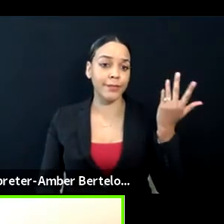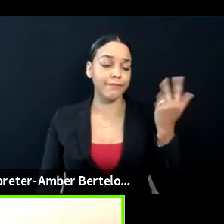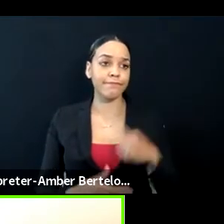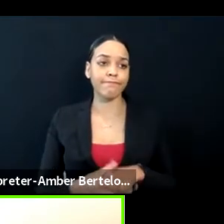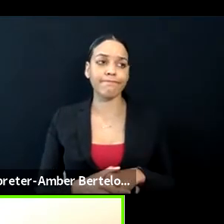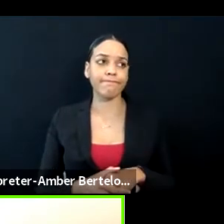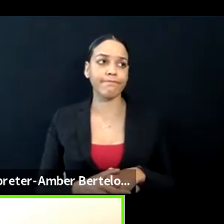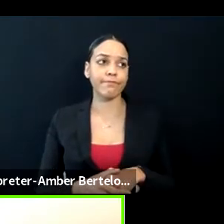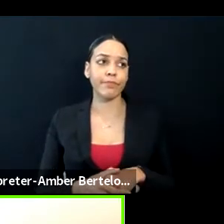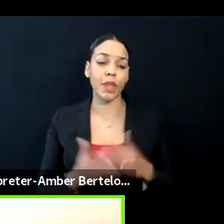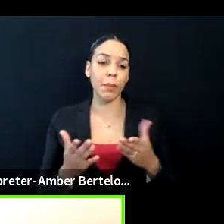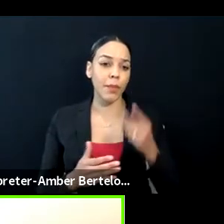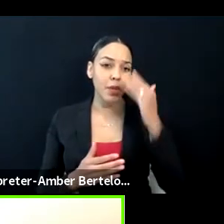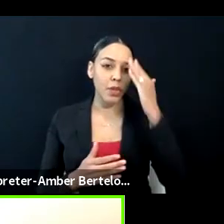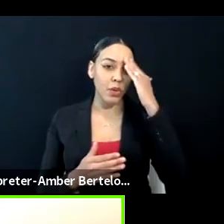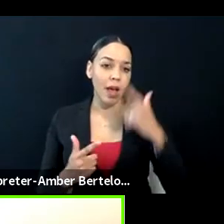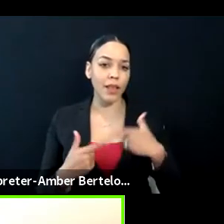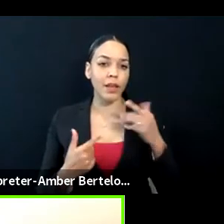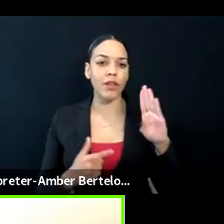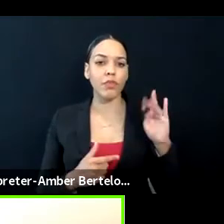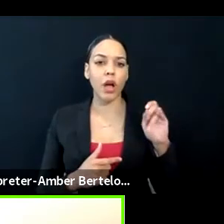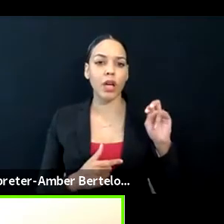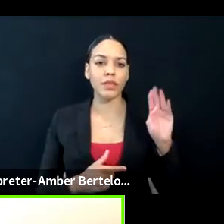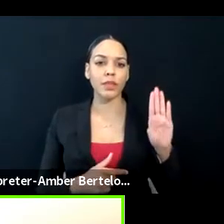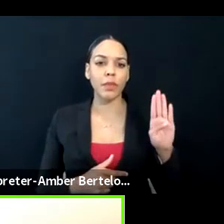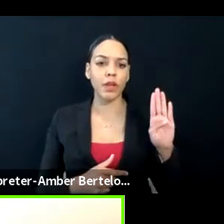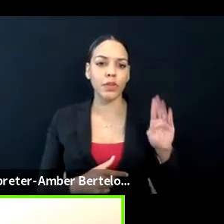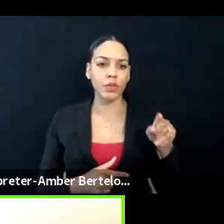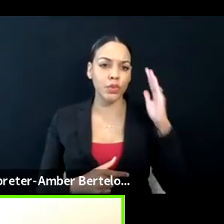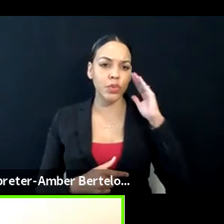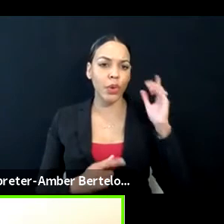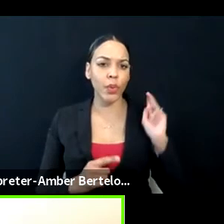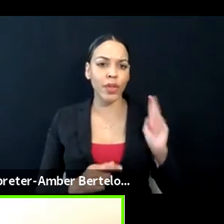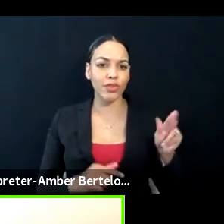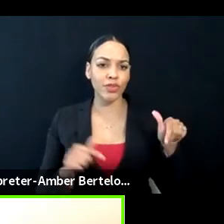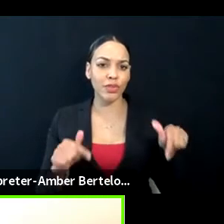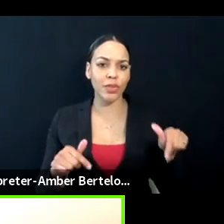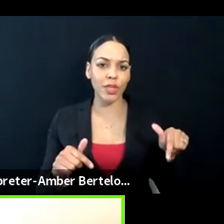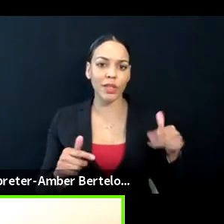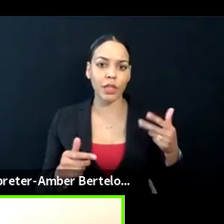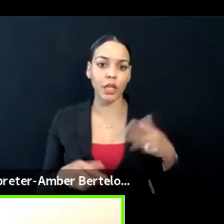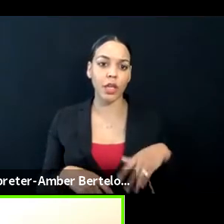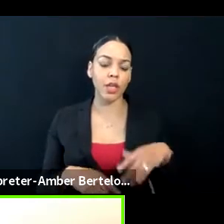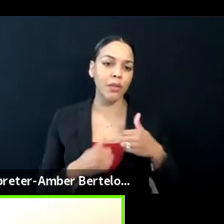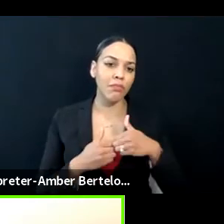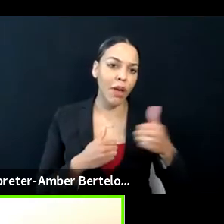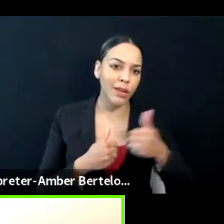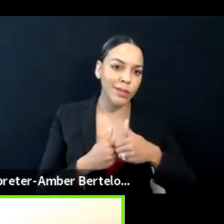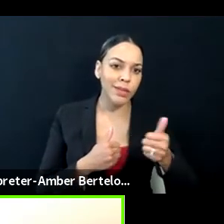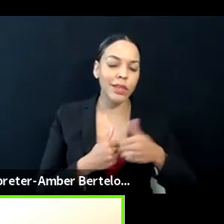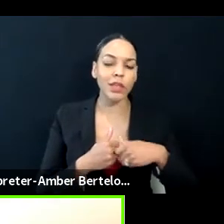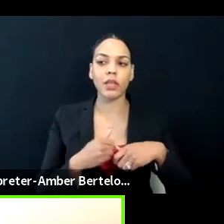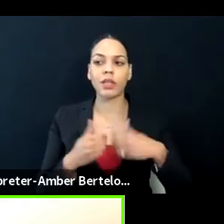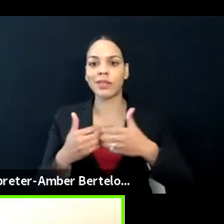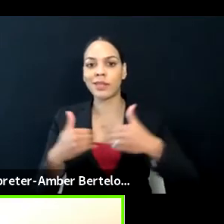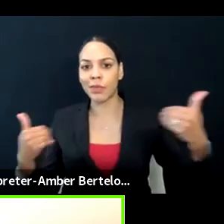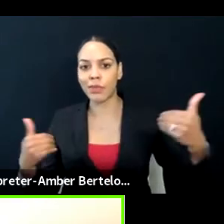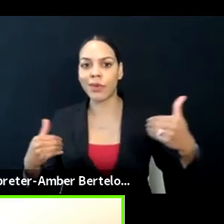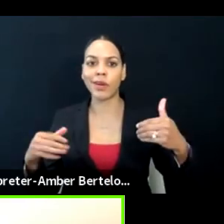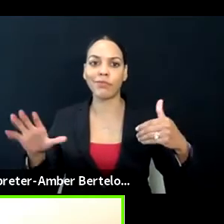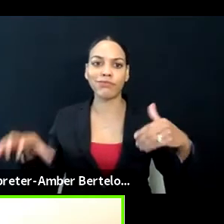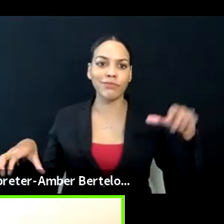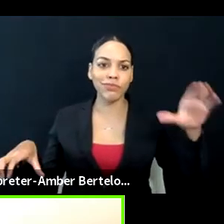you may know I'm in the Boston area. And so you all know the history of, you know, busing and all of that stuff in the Boston